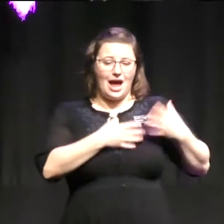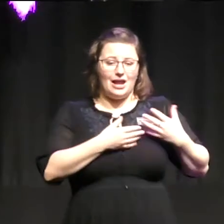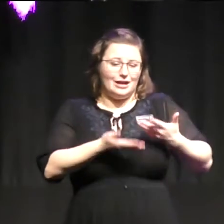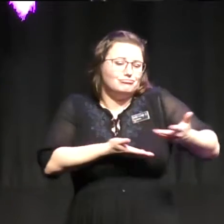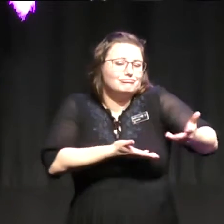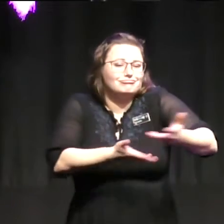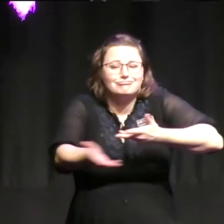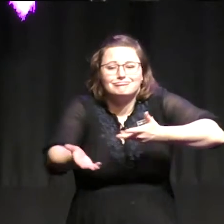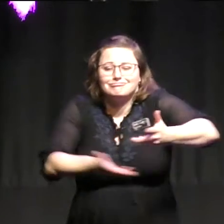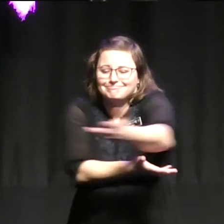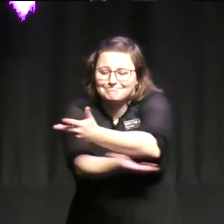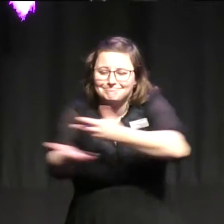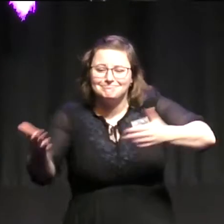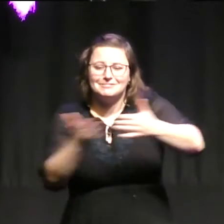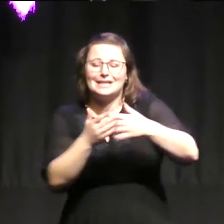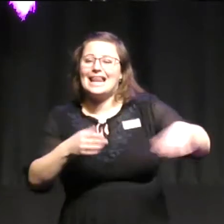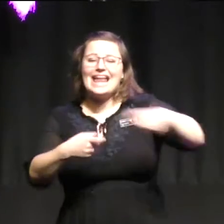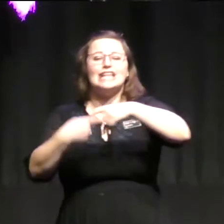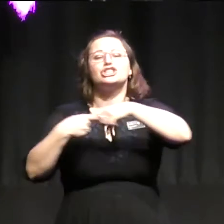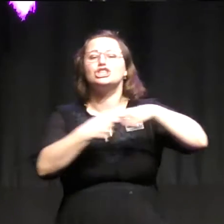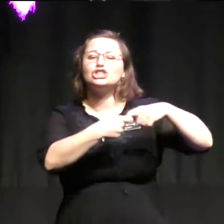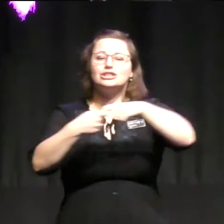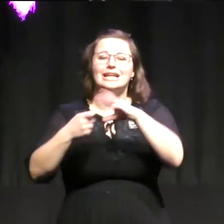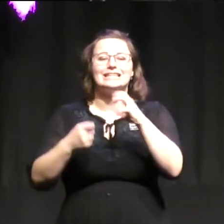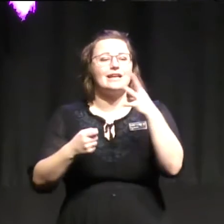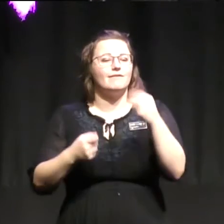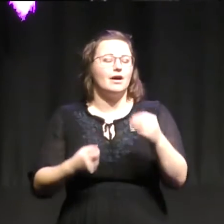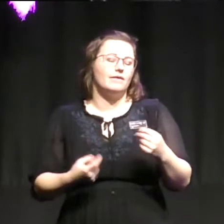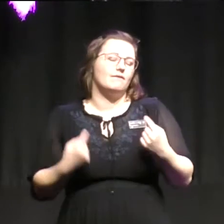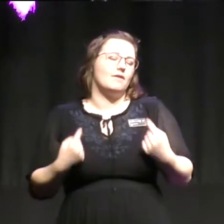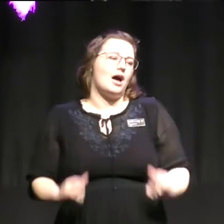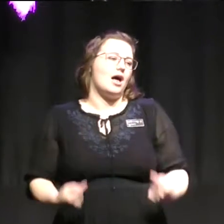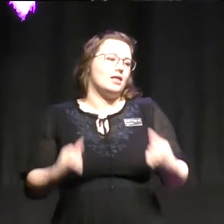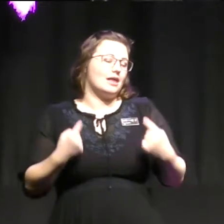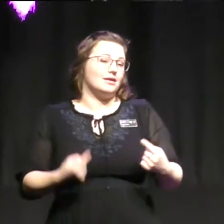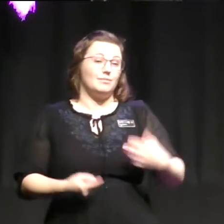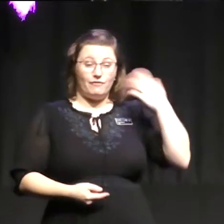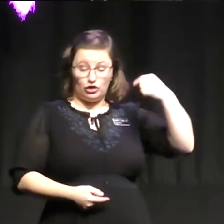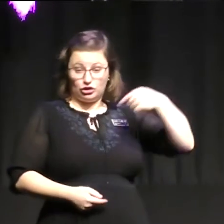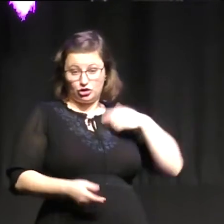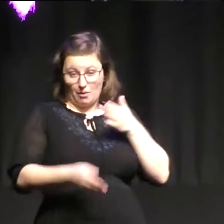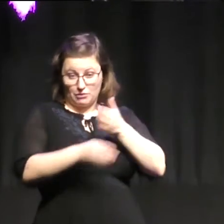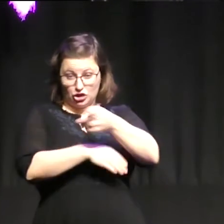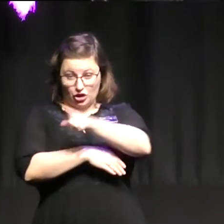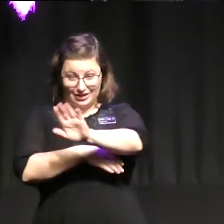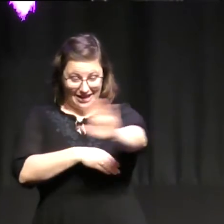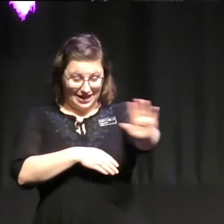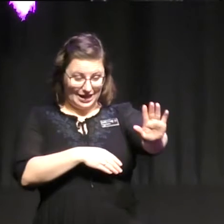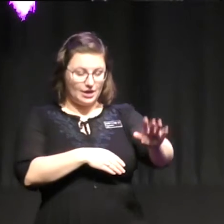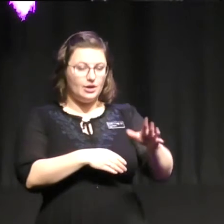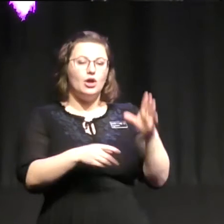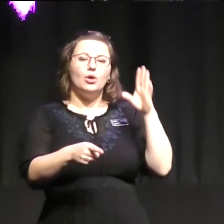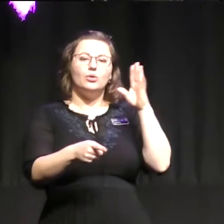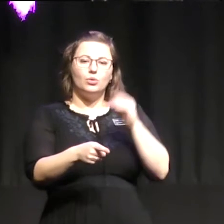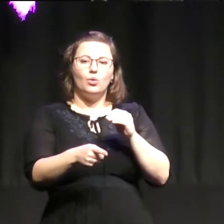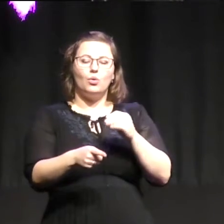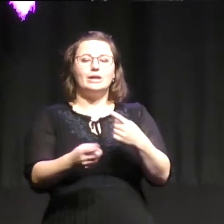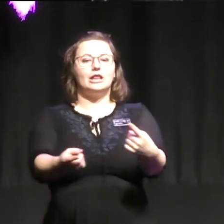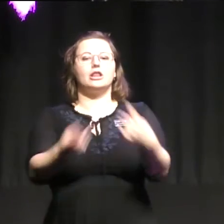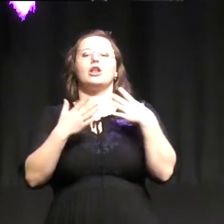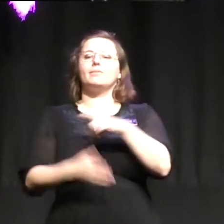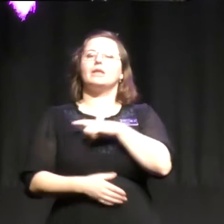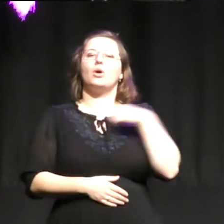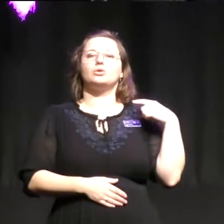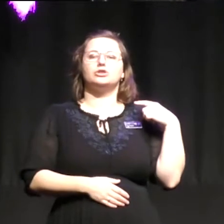given amongst the sisters of SEWA is also very impressive. At that time, which is my question, you were also telling us